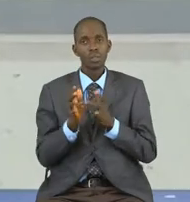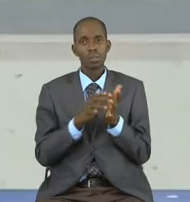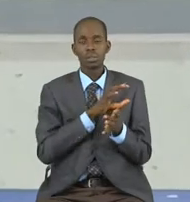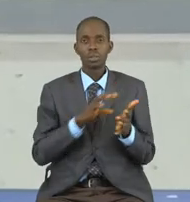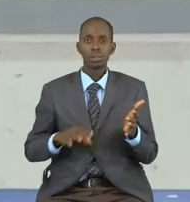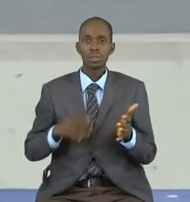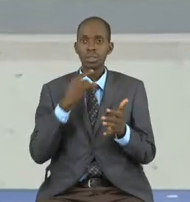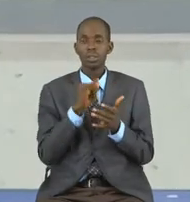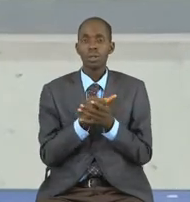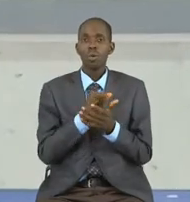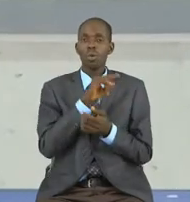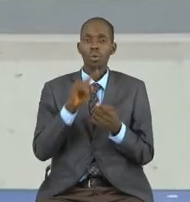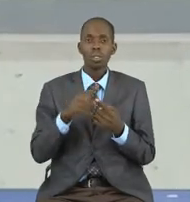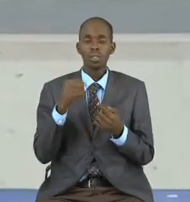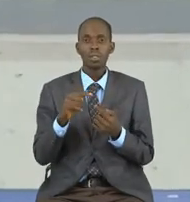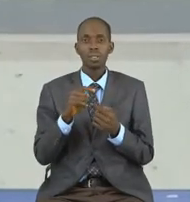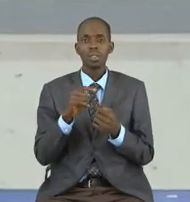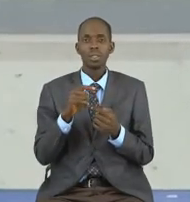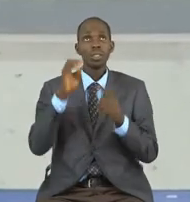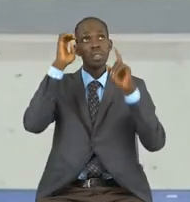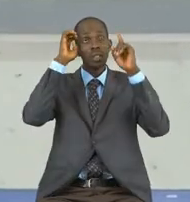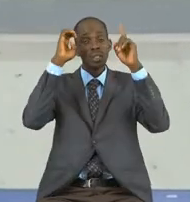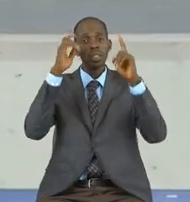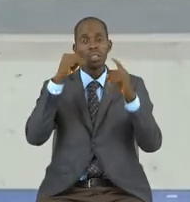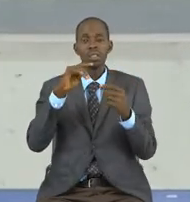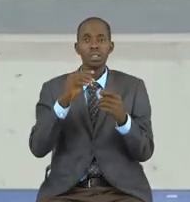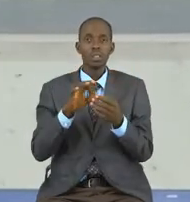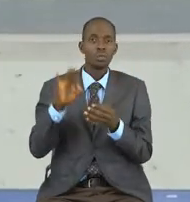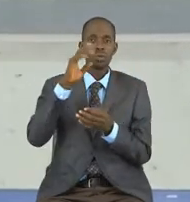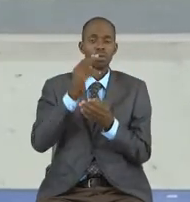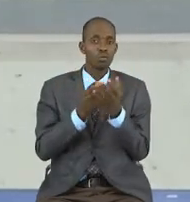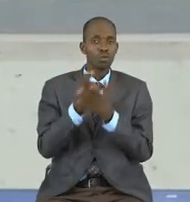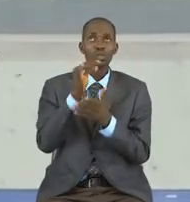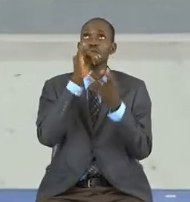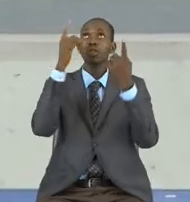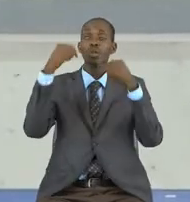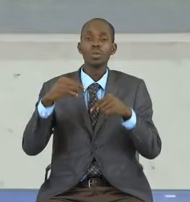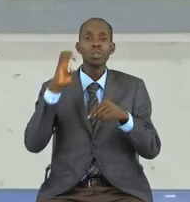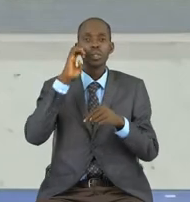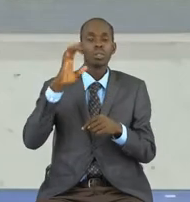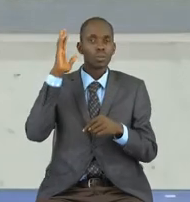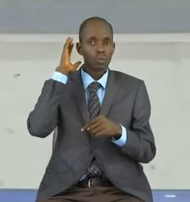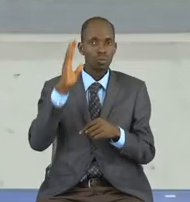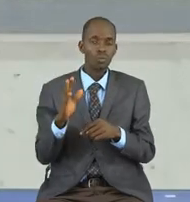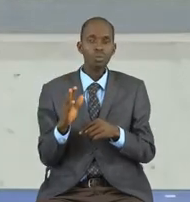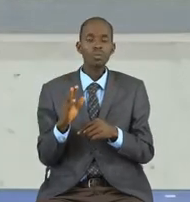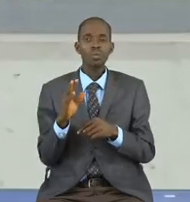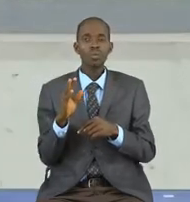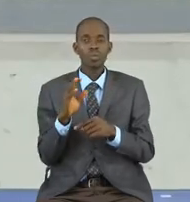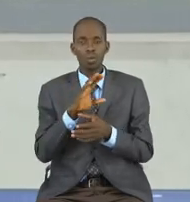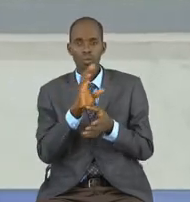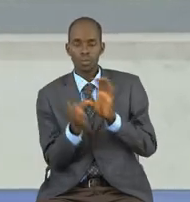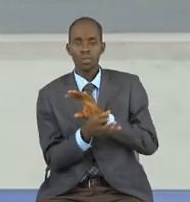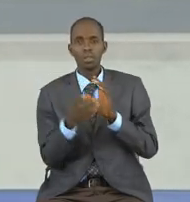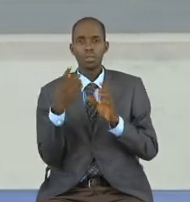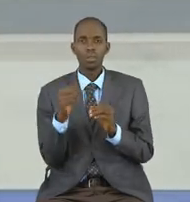has come, he will convict the world of sin. They were convicted. They said,